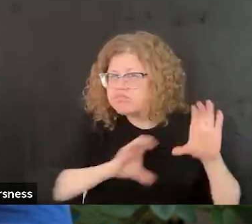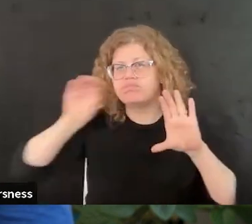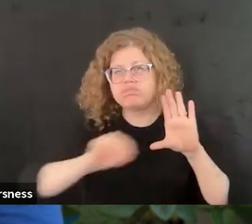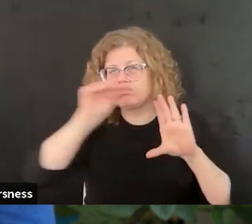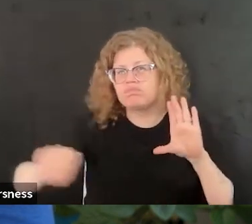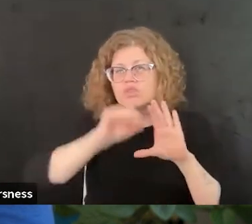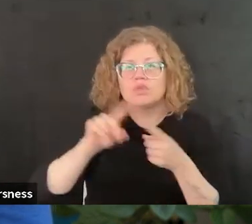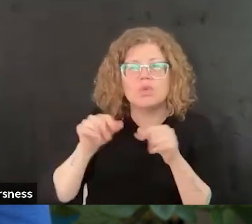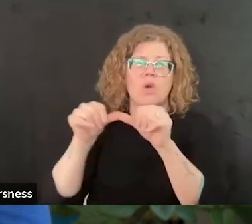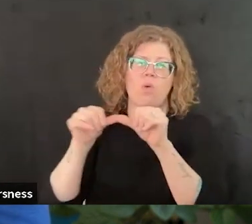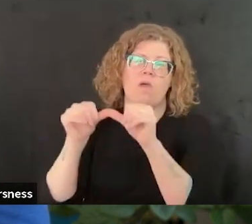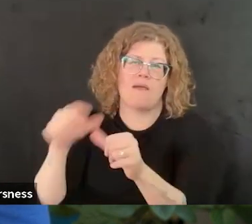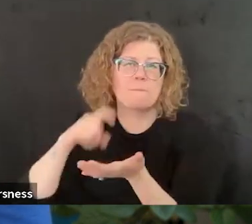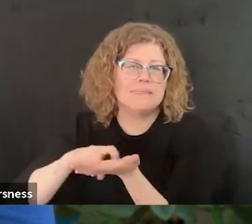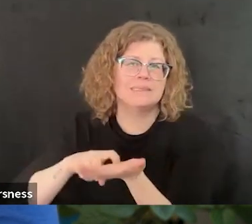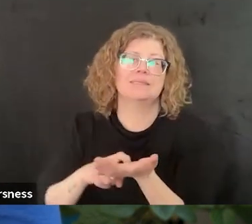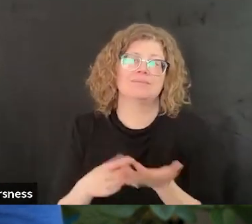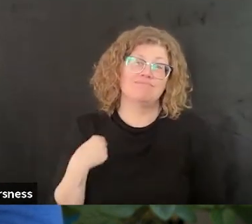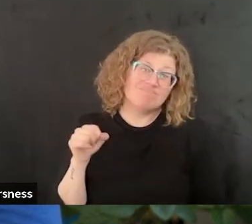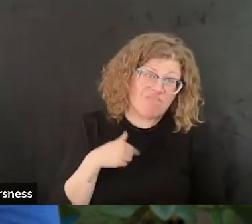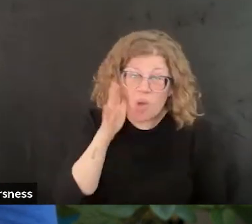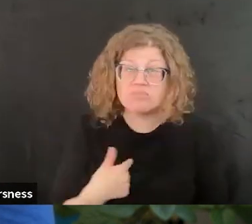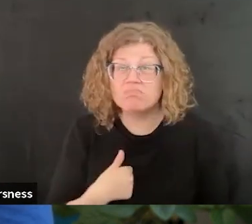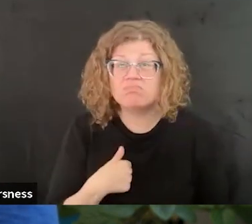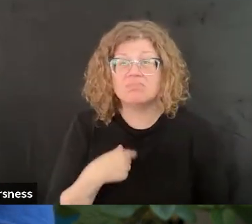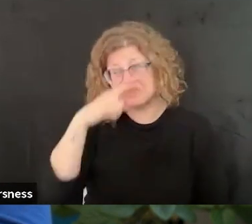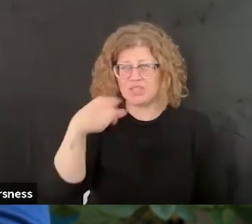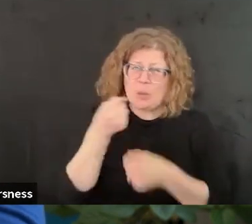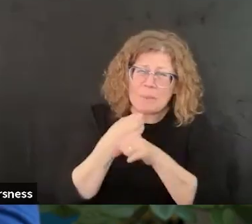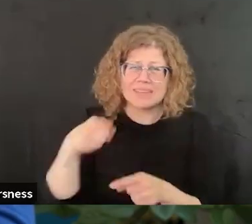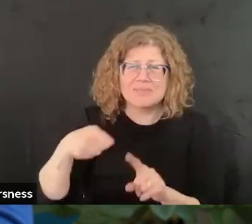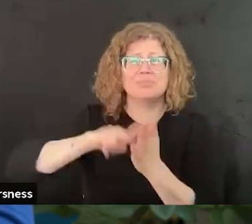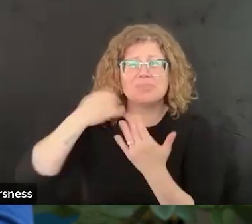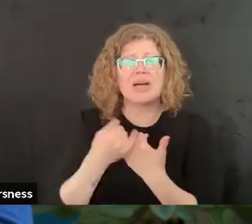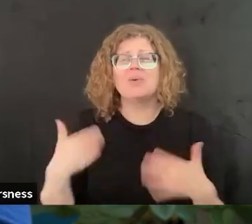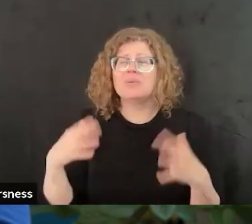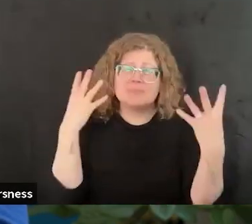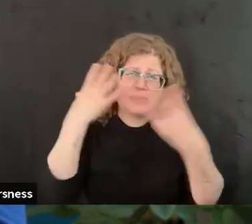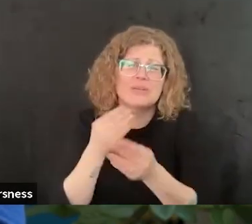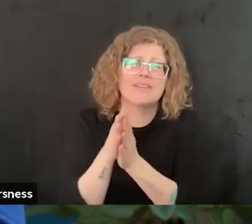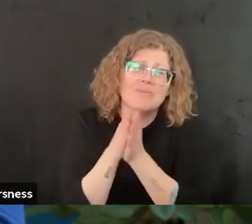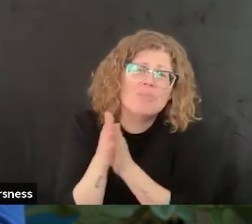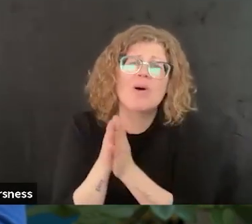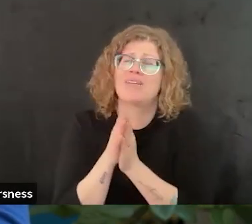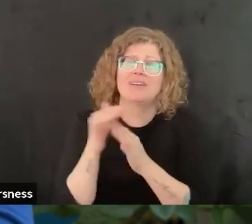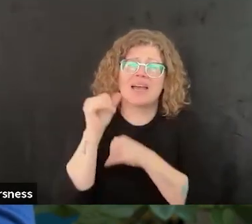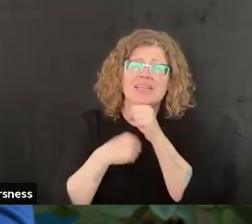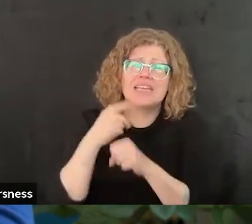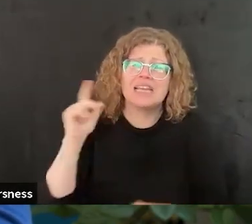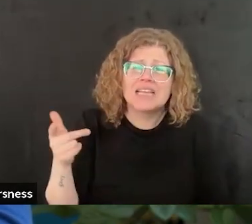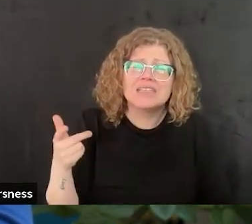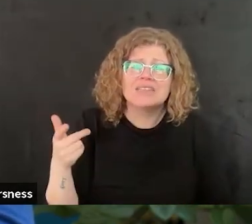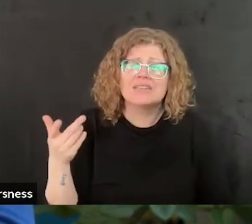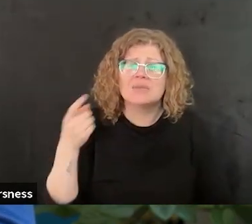supplement. But I would do that because it's very easy to create projects and have exciting projects in the beginning, and